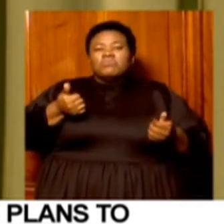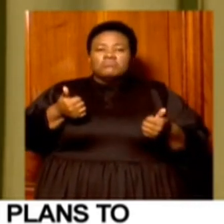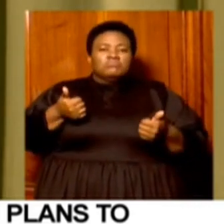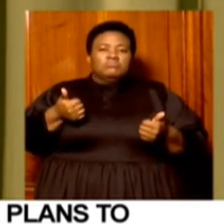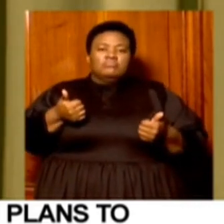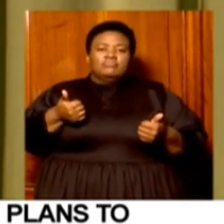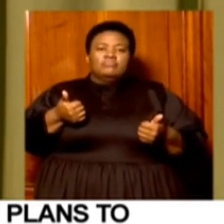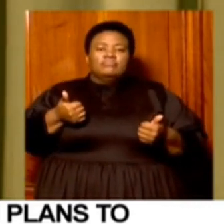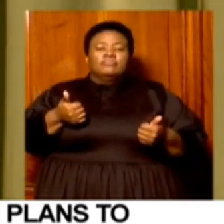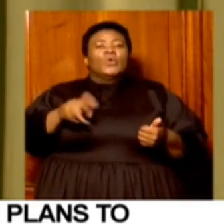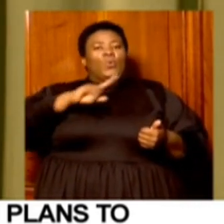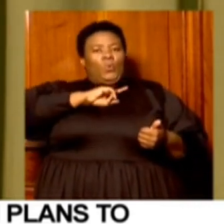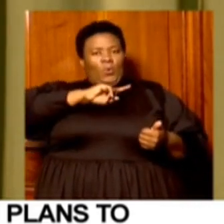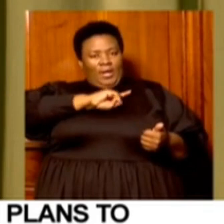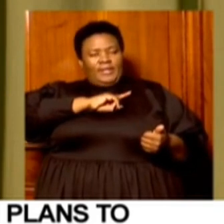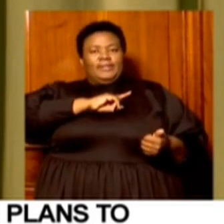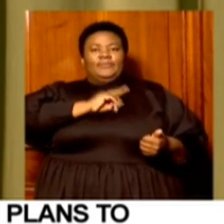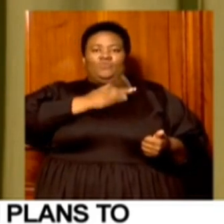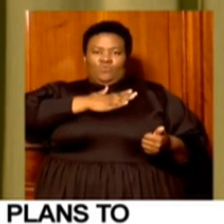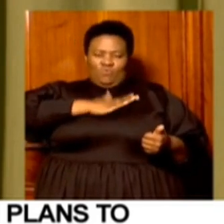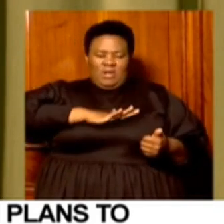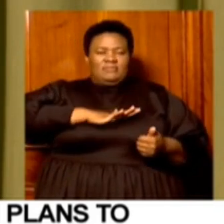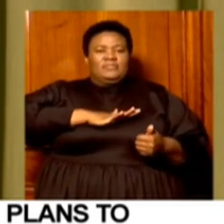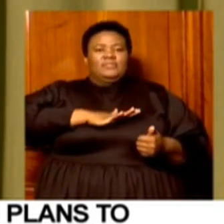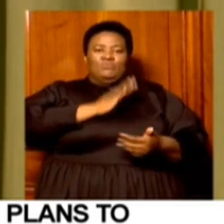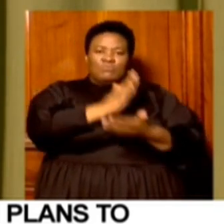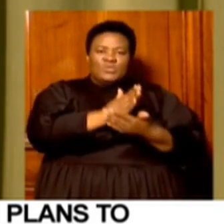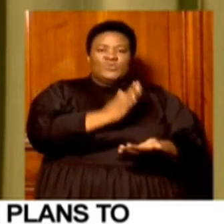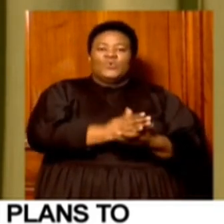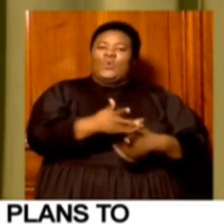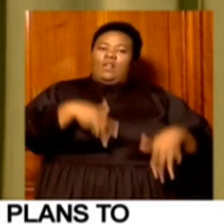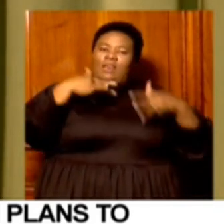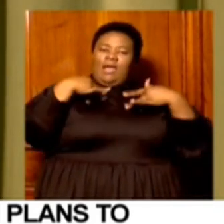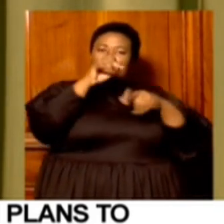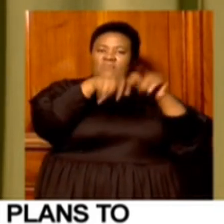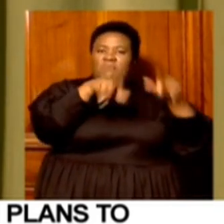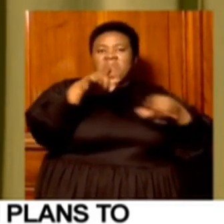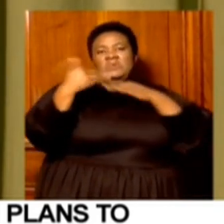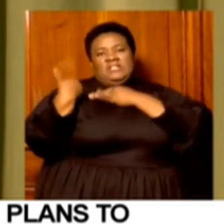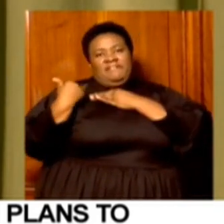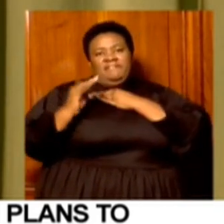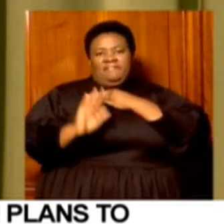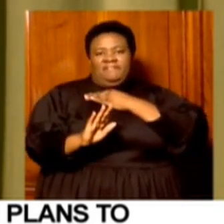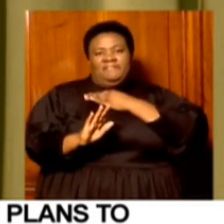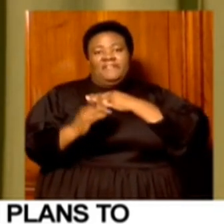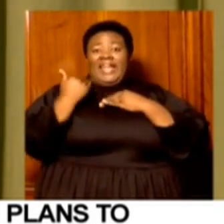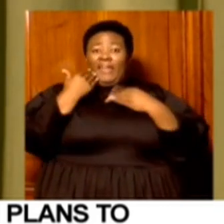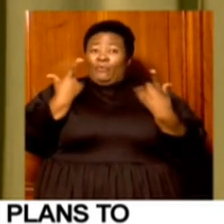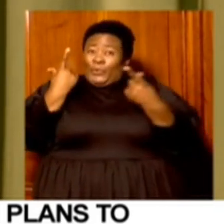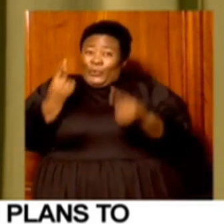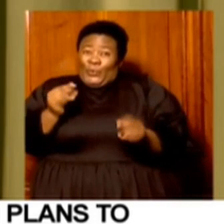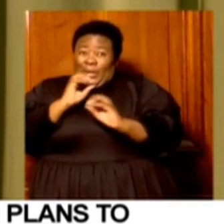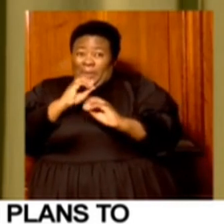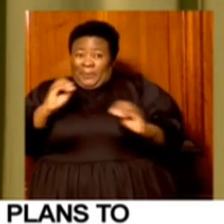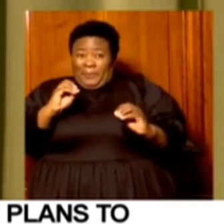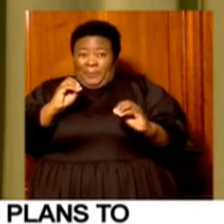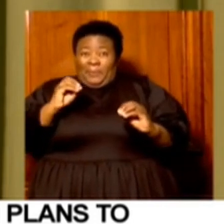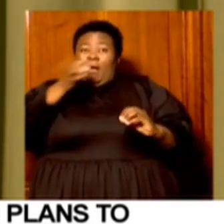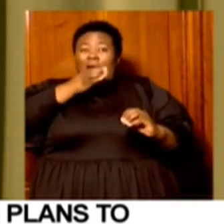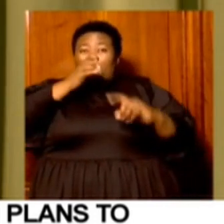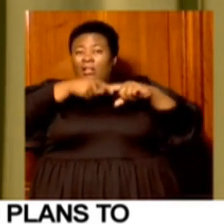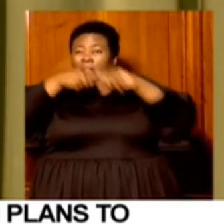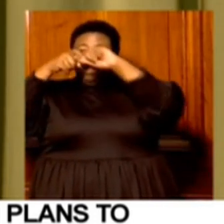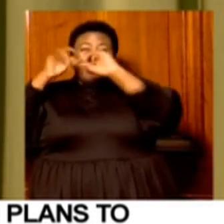this is in our toolkit to save lives. If we had not done so, the likelihood is that we will